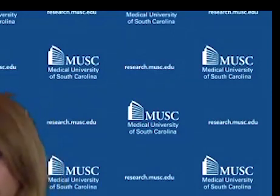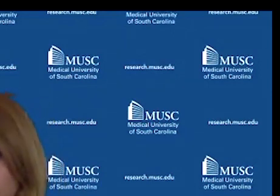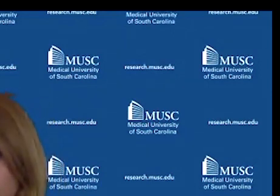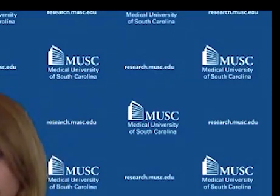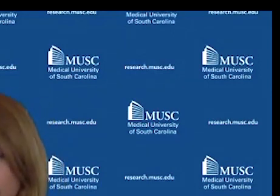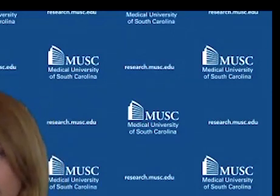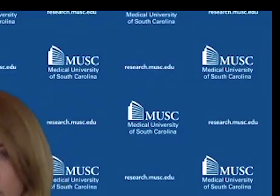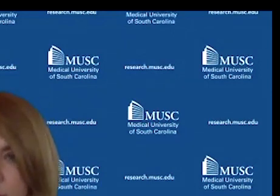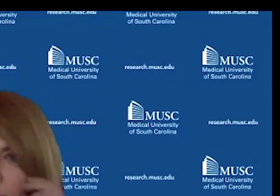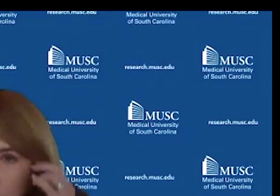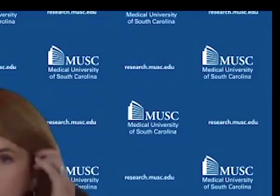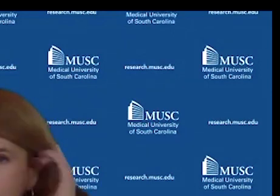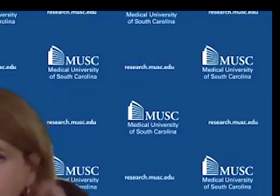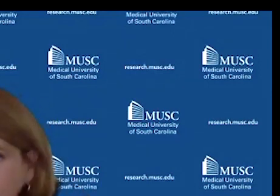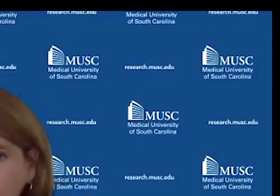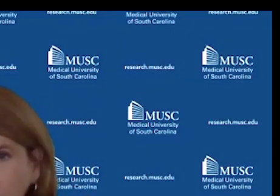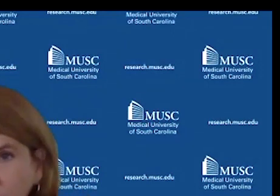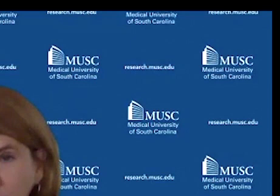Yes, we are.